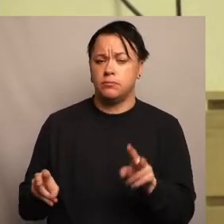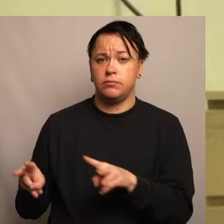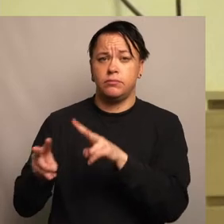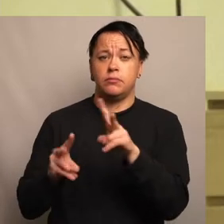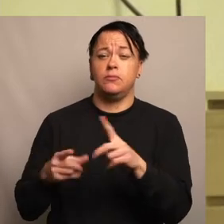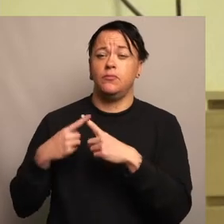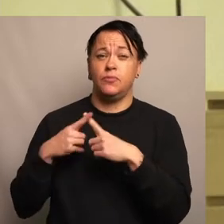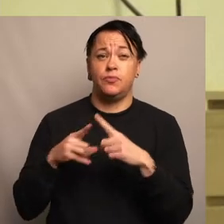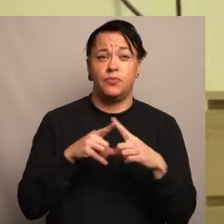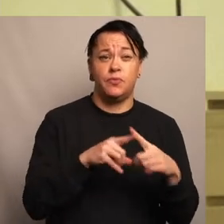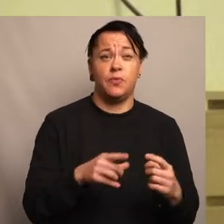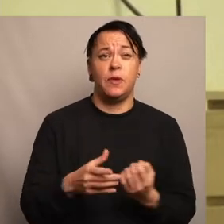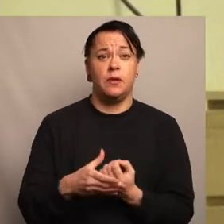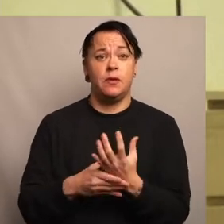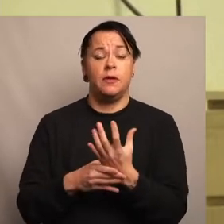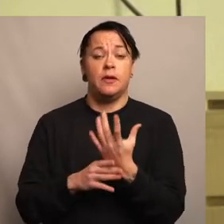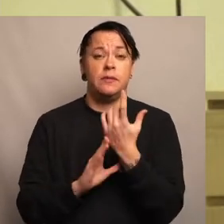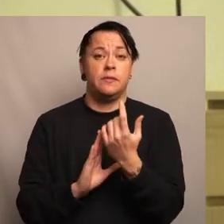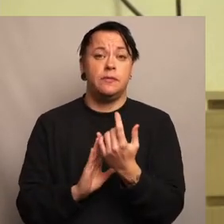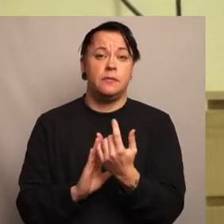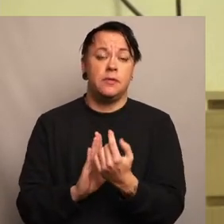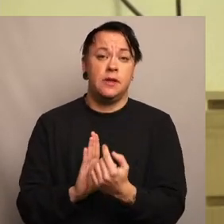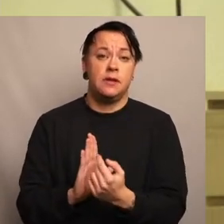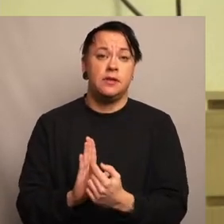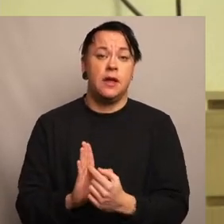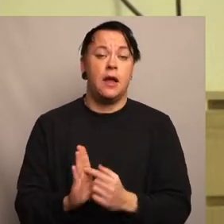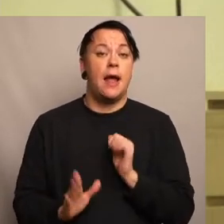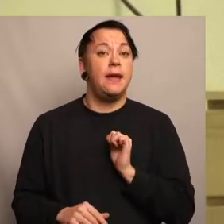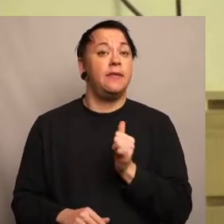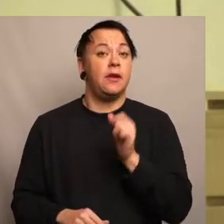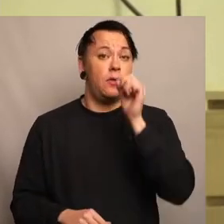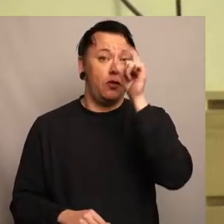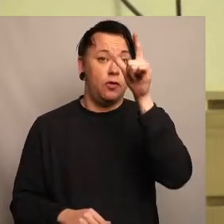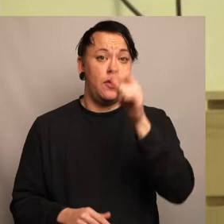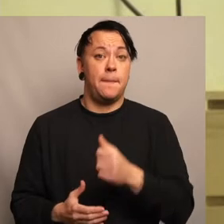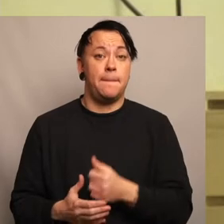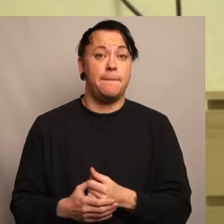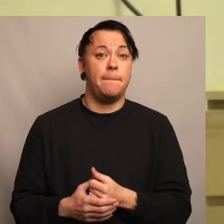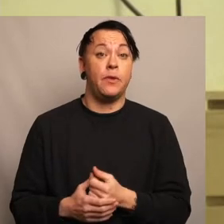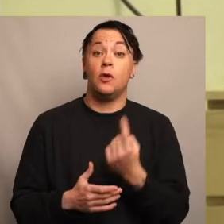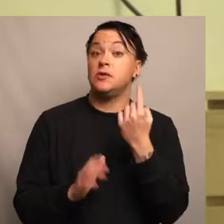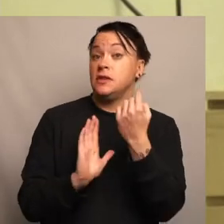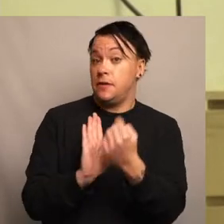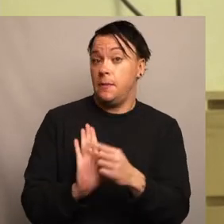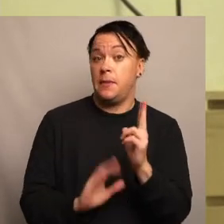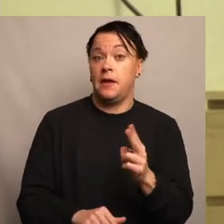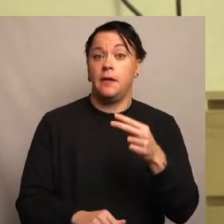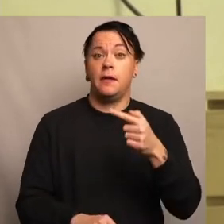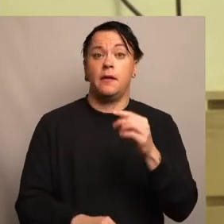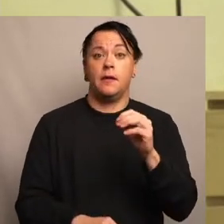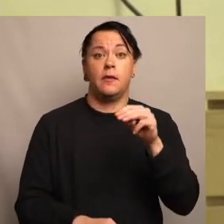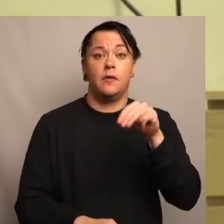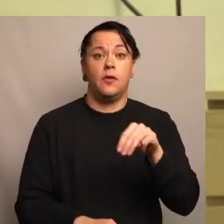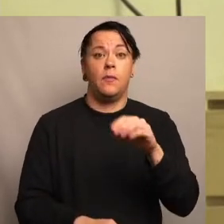and incidentally, Tom of Finland does make a very interesting example here. One, in terms of how race